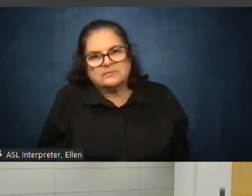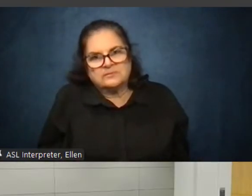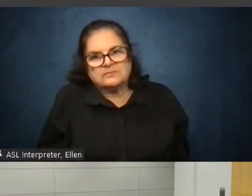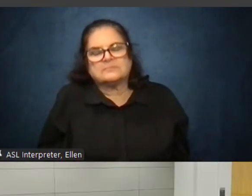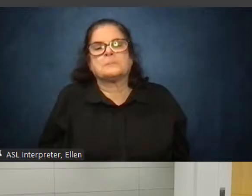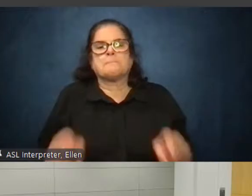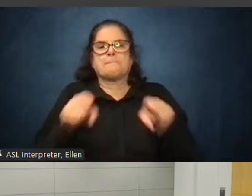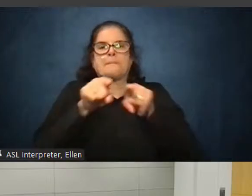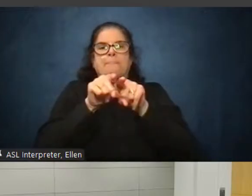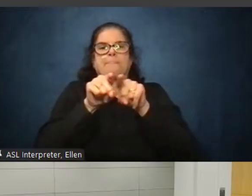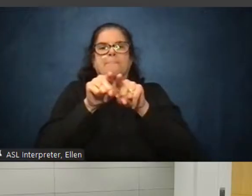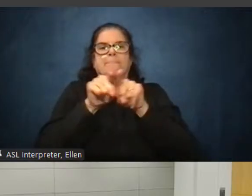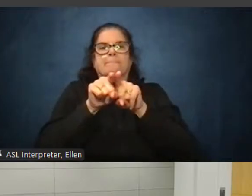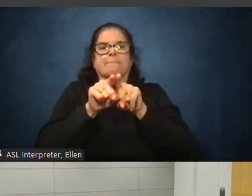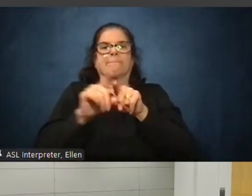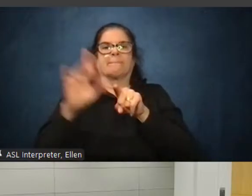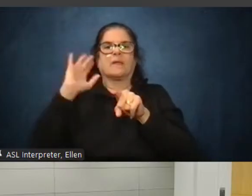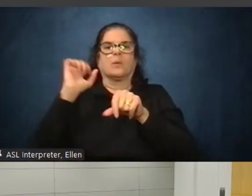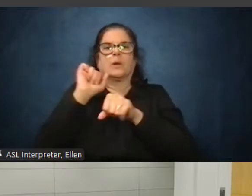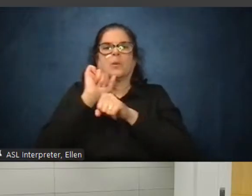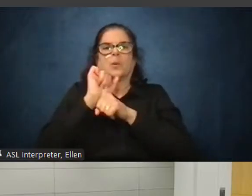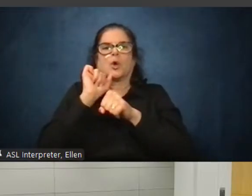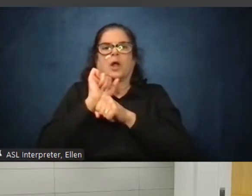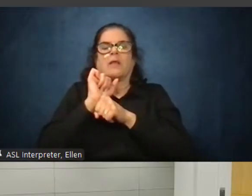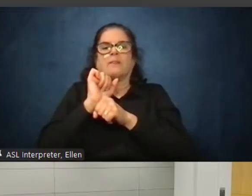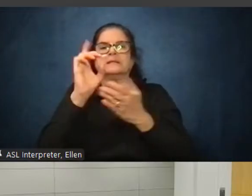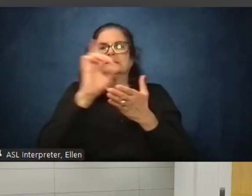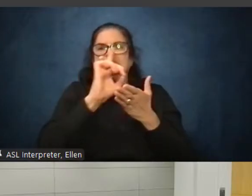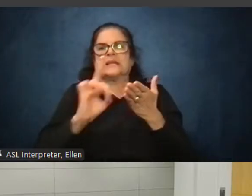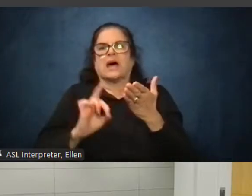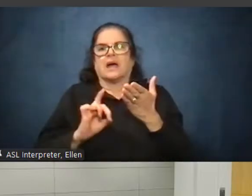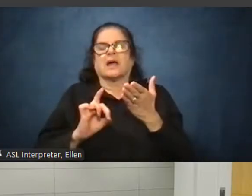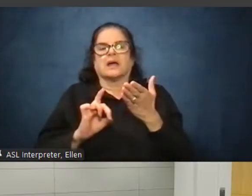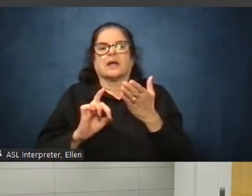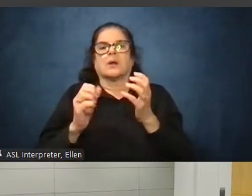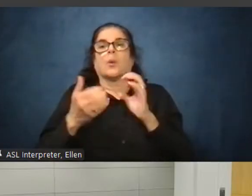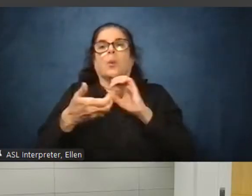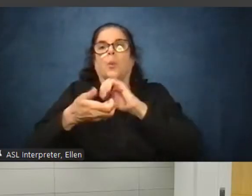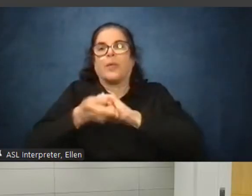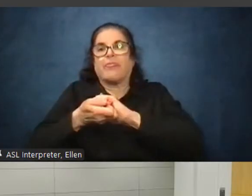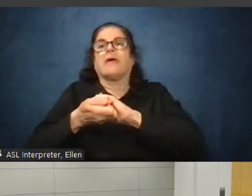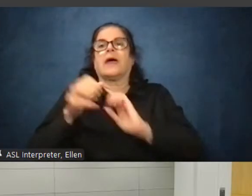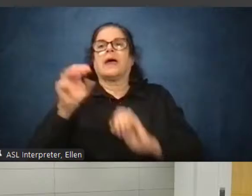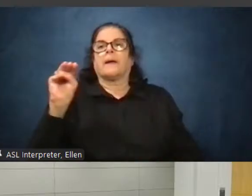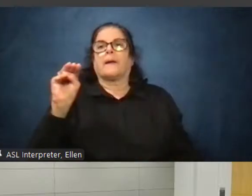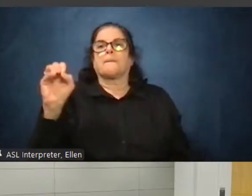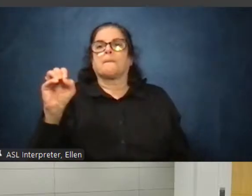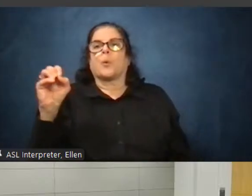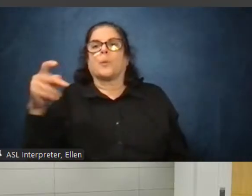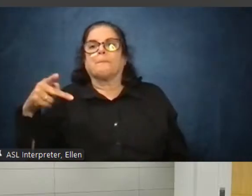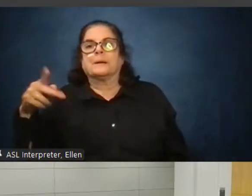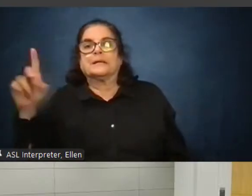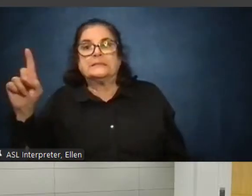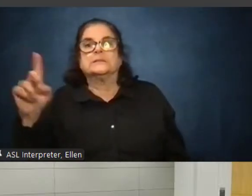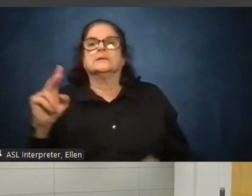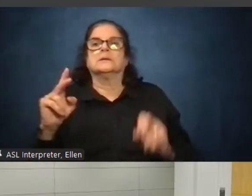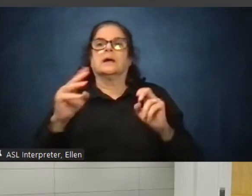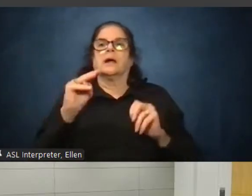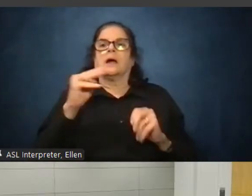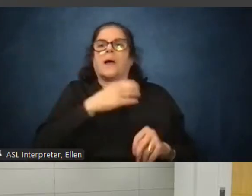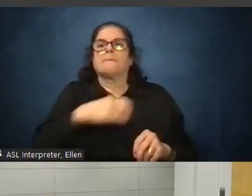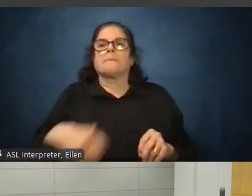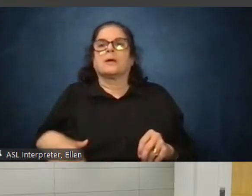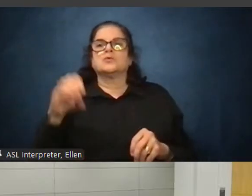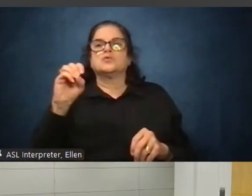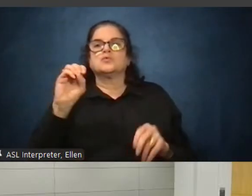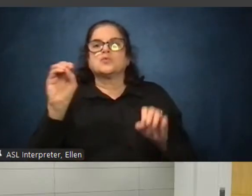Also, we did work on this design with the Mayor's Office for people with MOPD, Mayor's Office for people with disabilities on